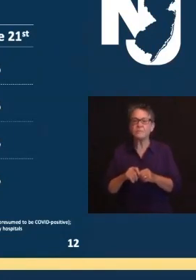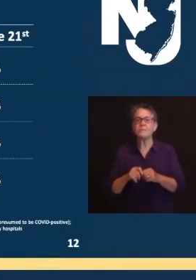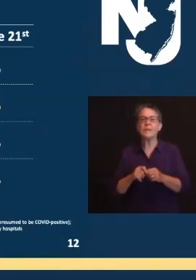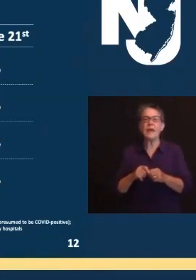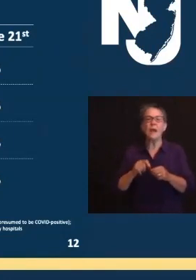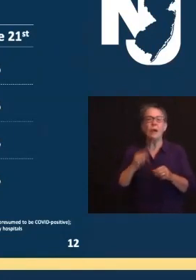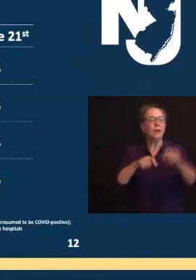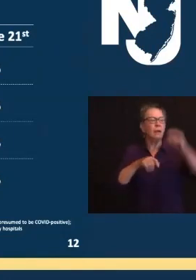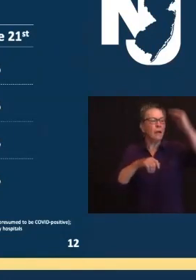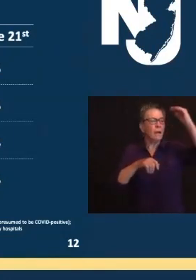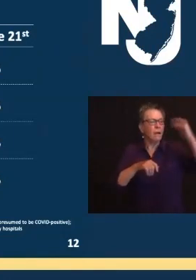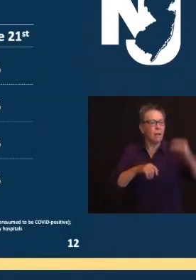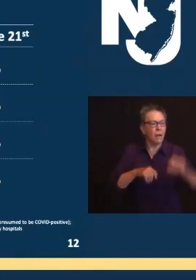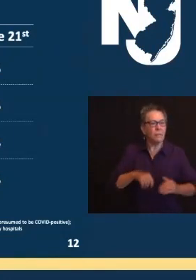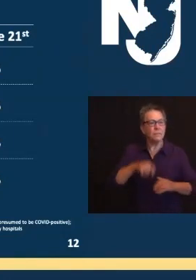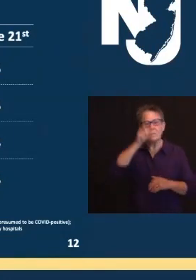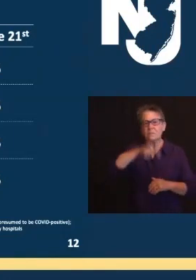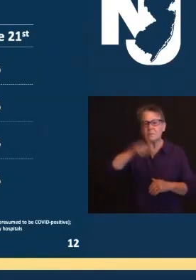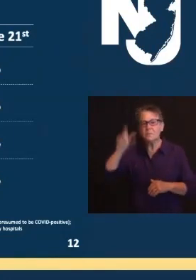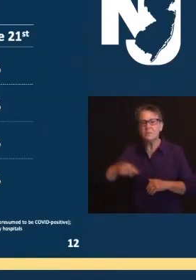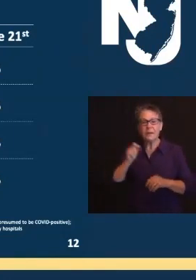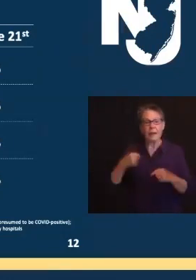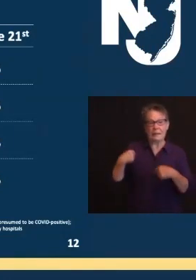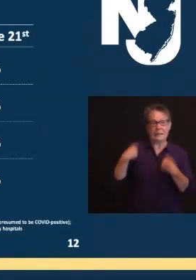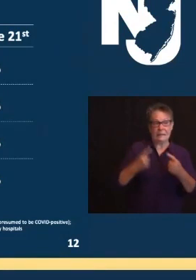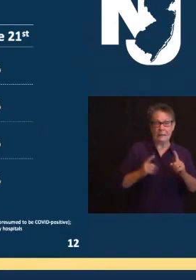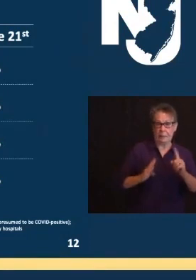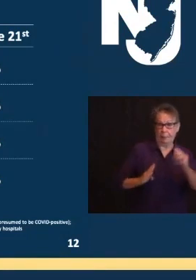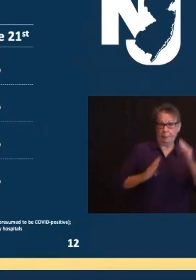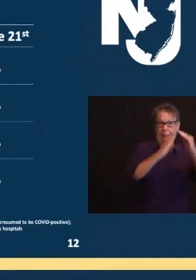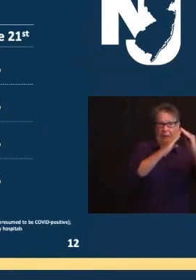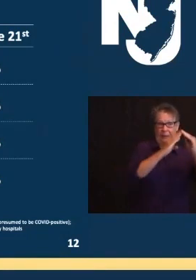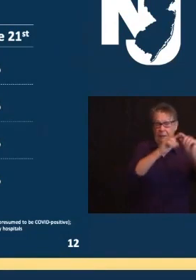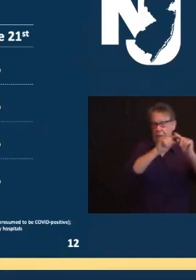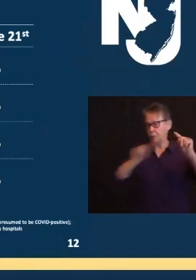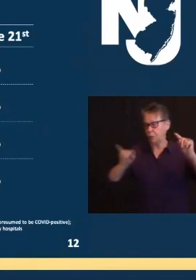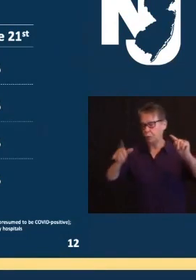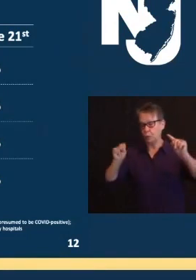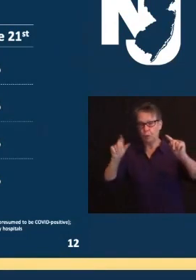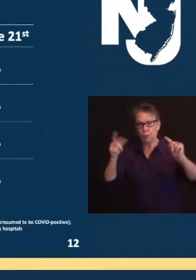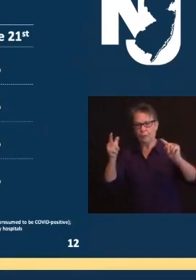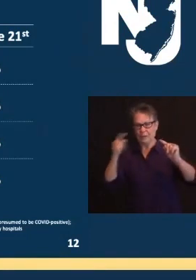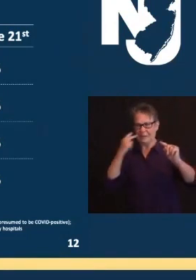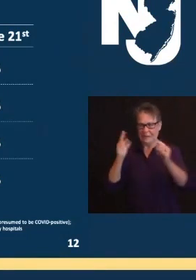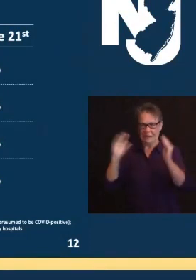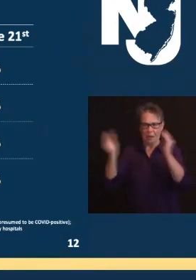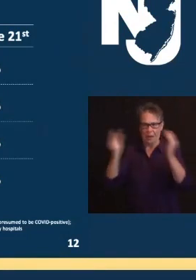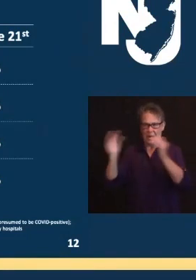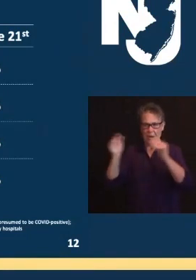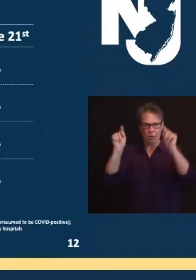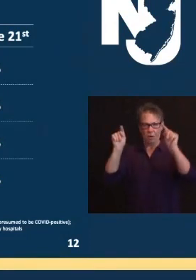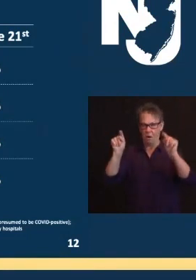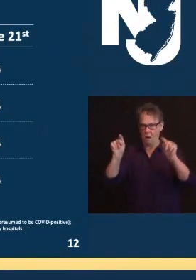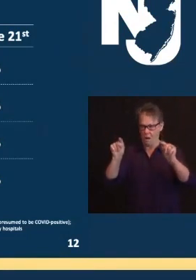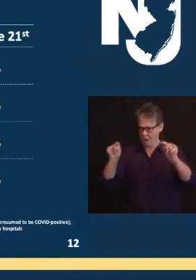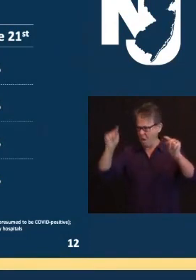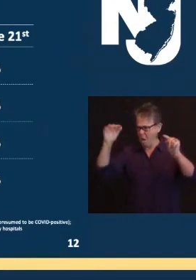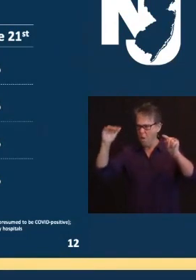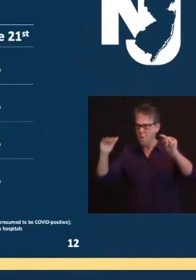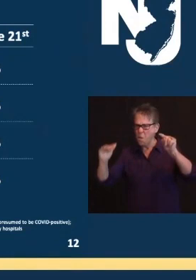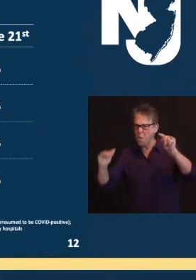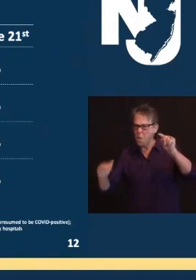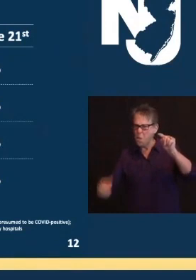to steadily decrease. Here are how these daily numbers feed into the overall trends which speak to the readiness of